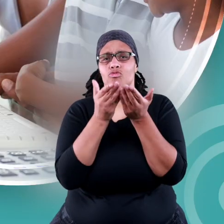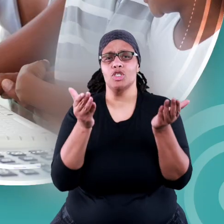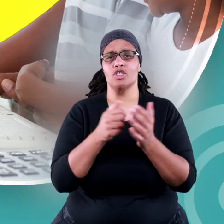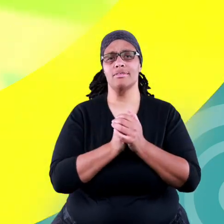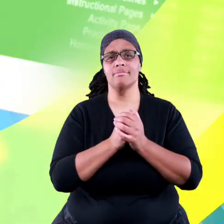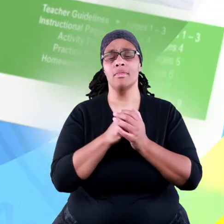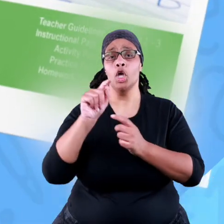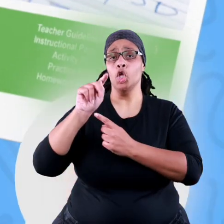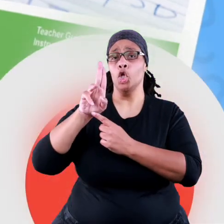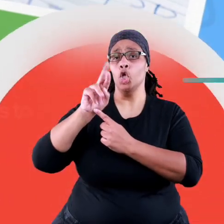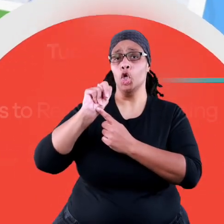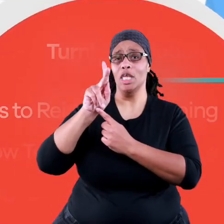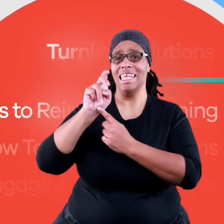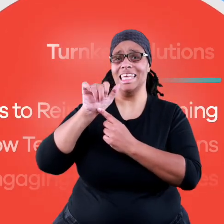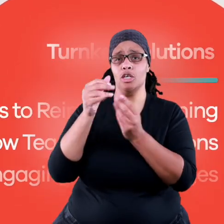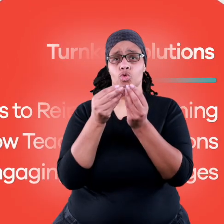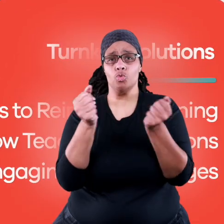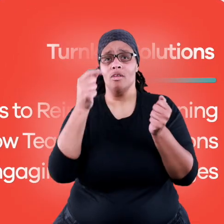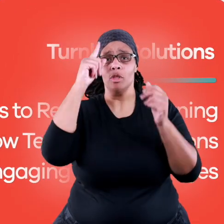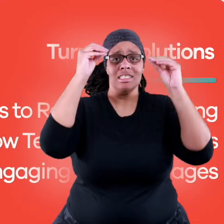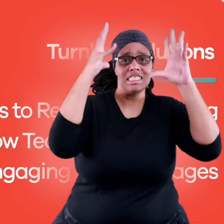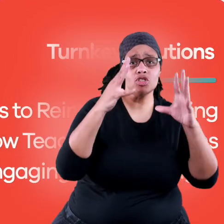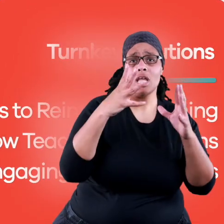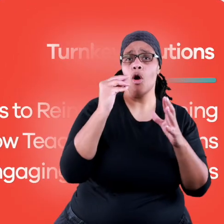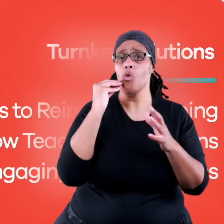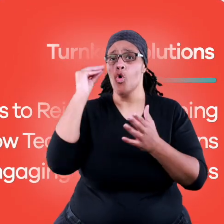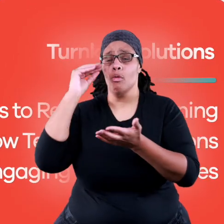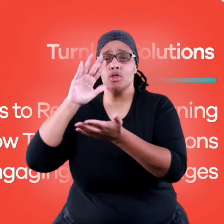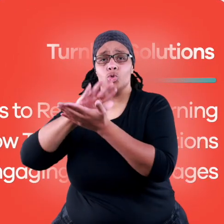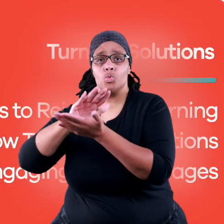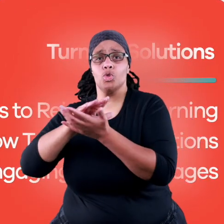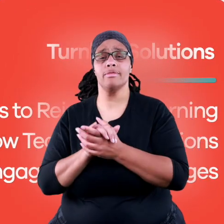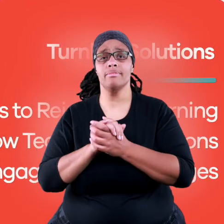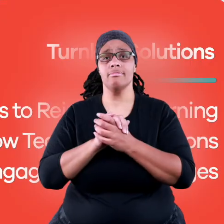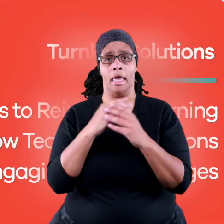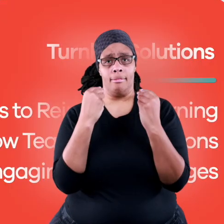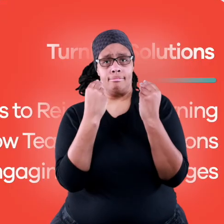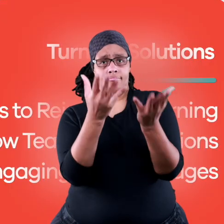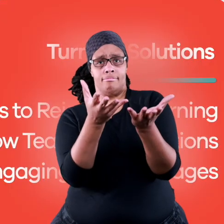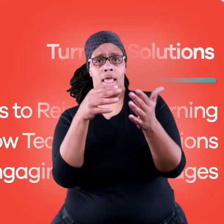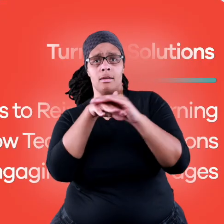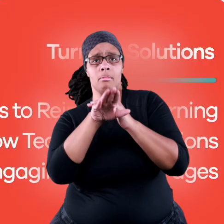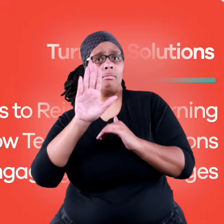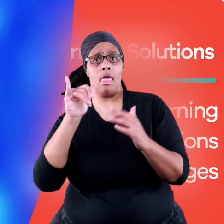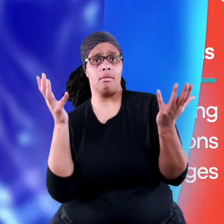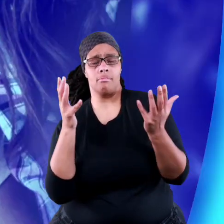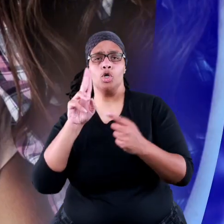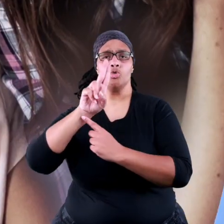free resources and turnkey solutions for teachers and homeschoolers.